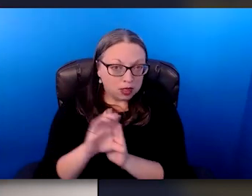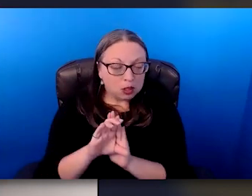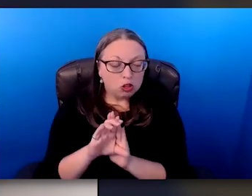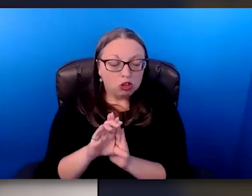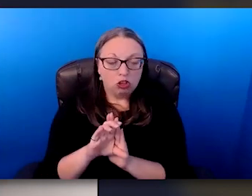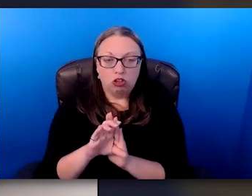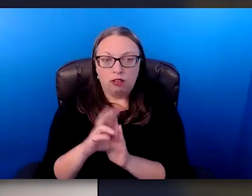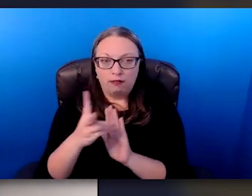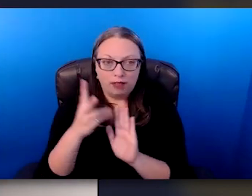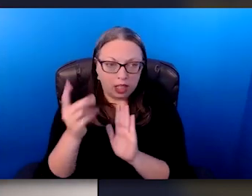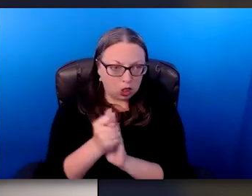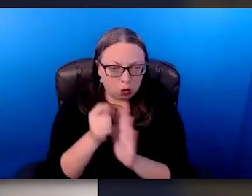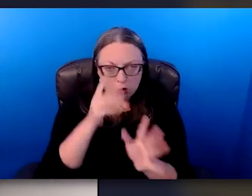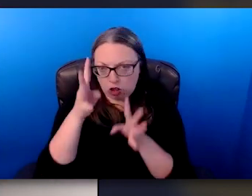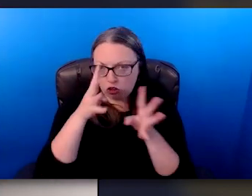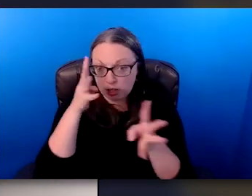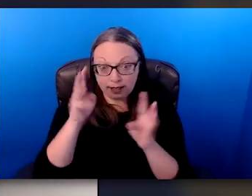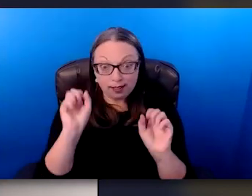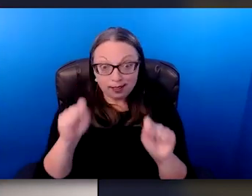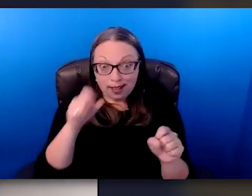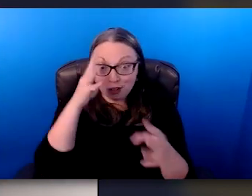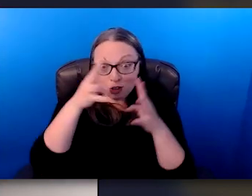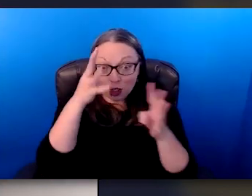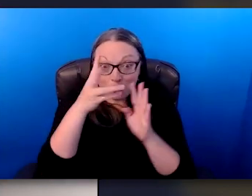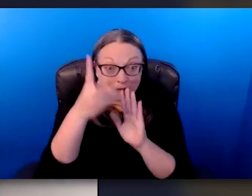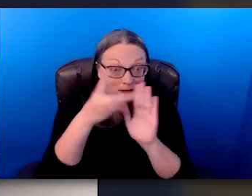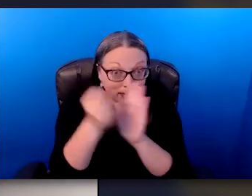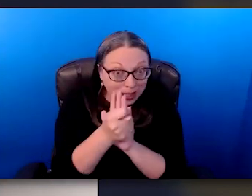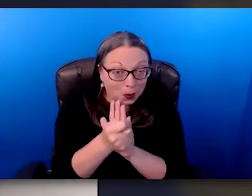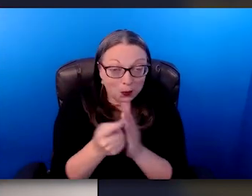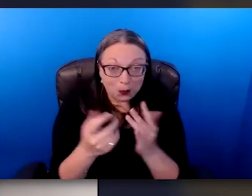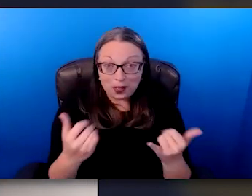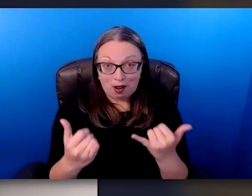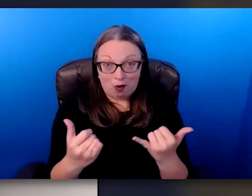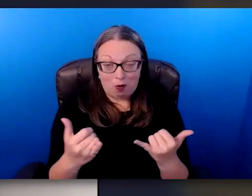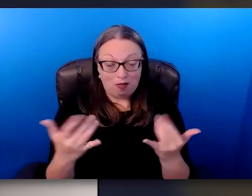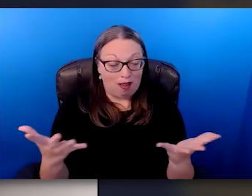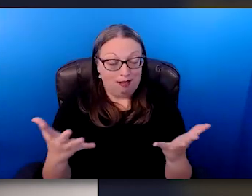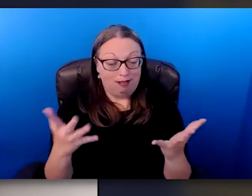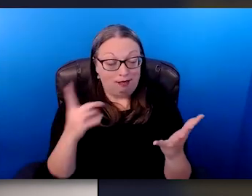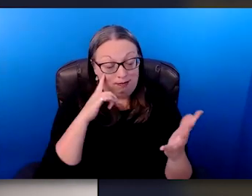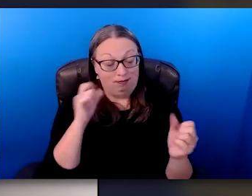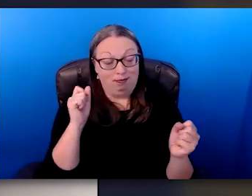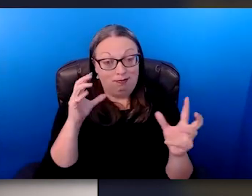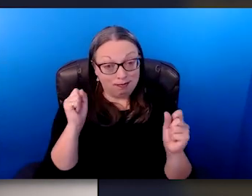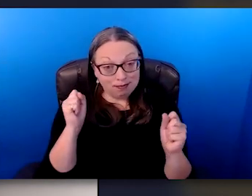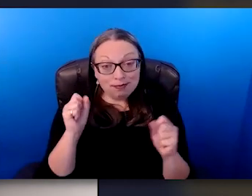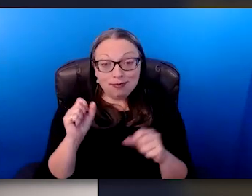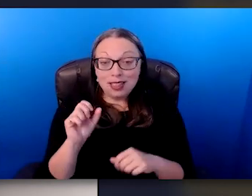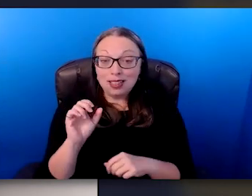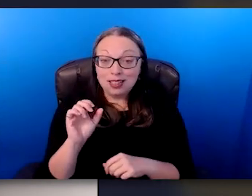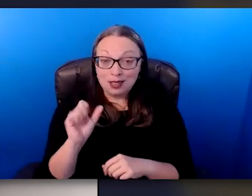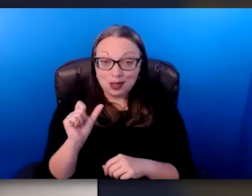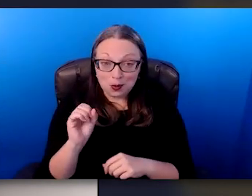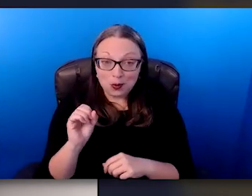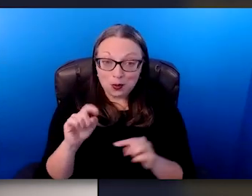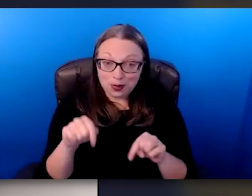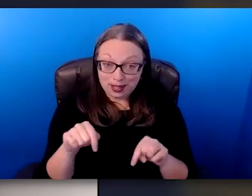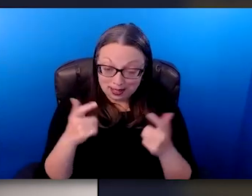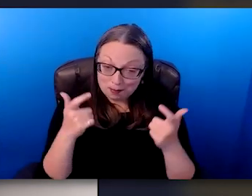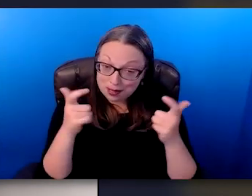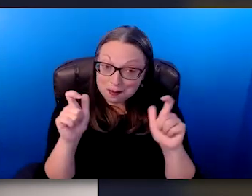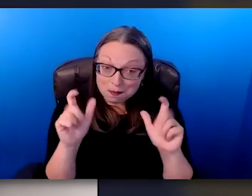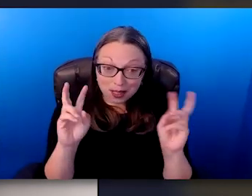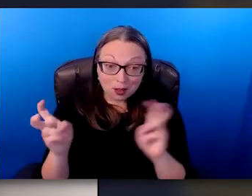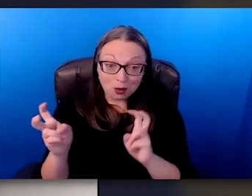can, you know, it can generate video now, right? Like video footage. And I mean, it's quite remarkable. But I think this is a huge issue. And of course,